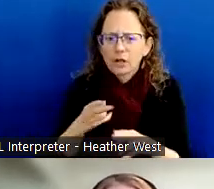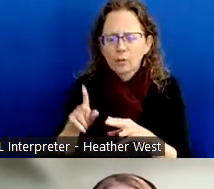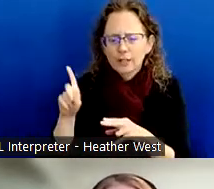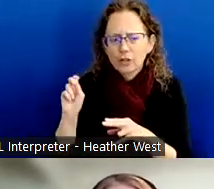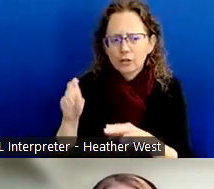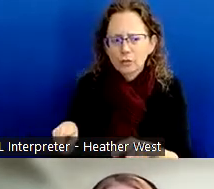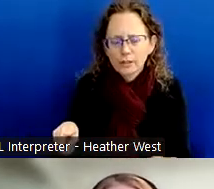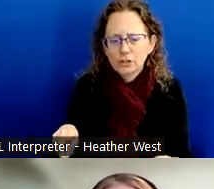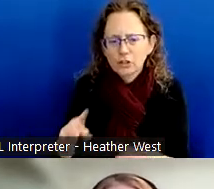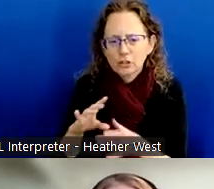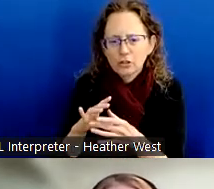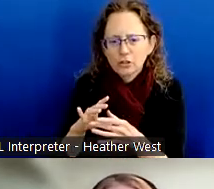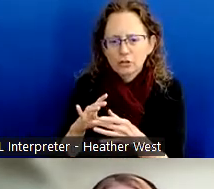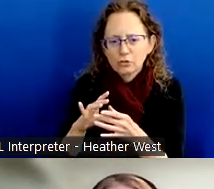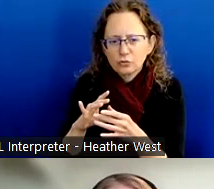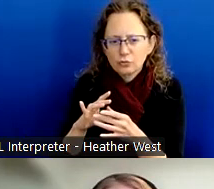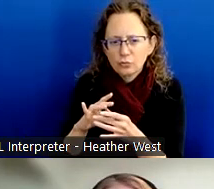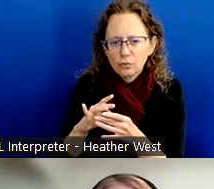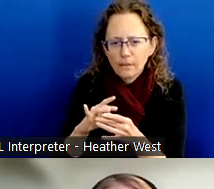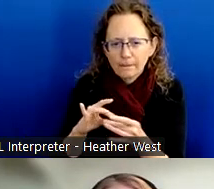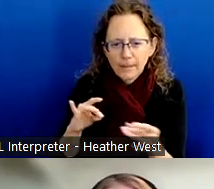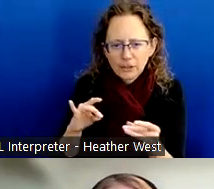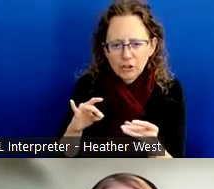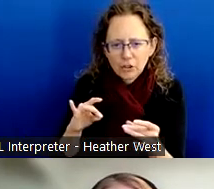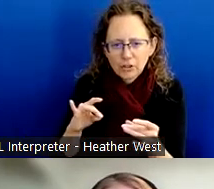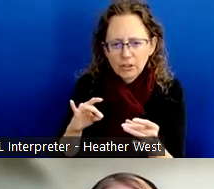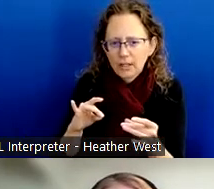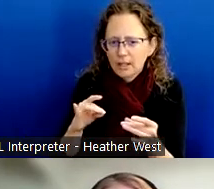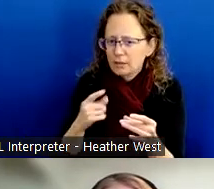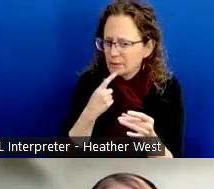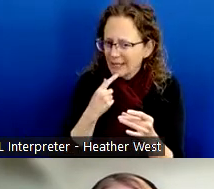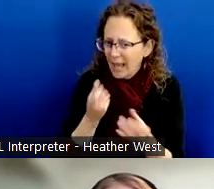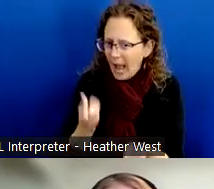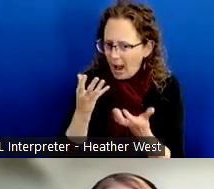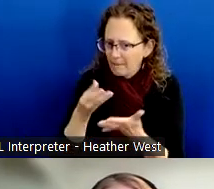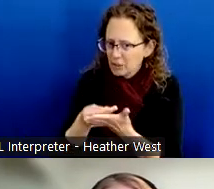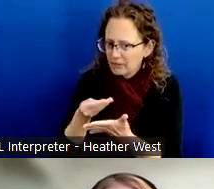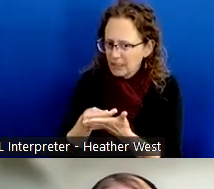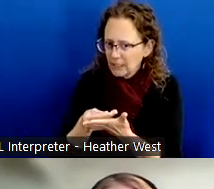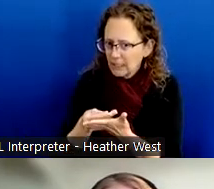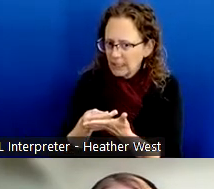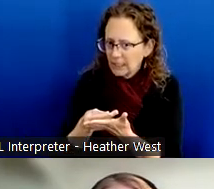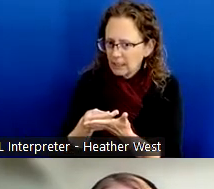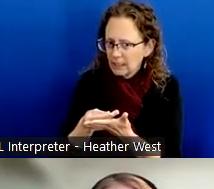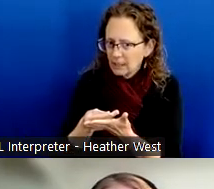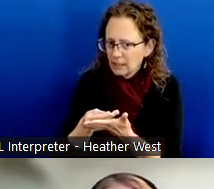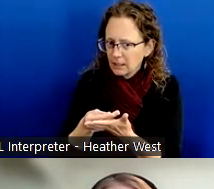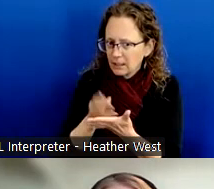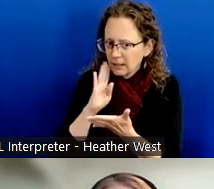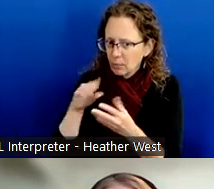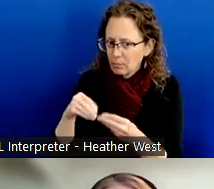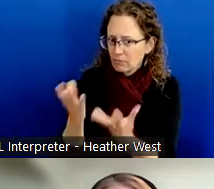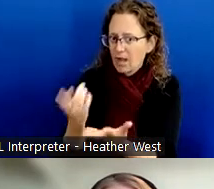You mentioned you're gonna release the guideline. Did you guys talk about like how much funding you guys are looking to provide for each